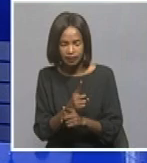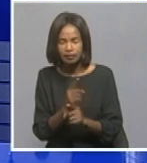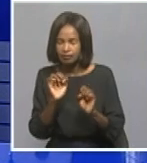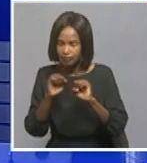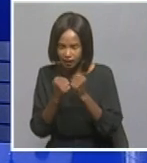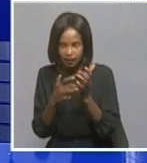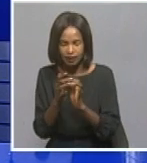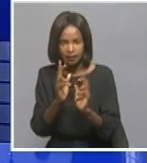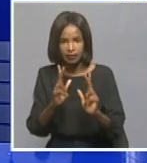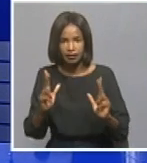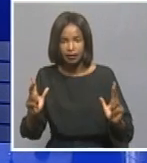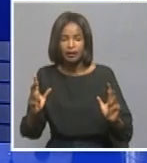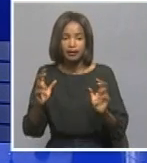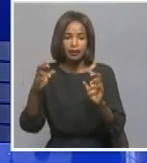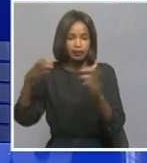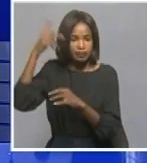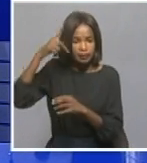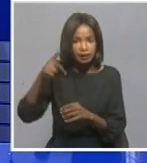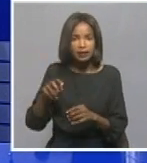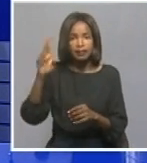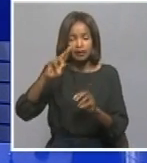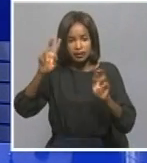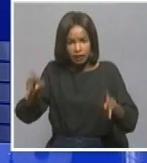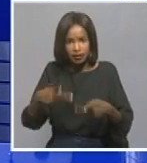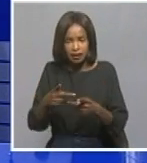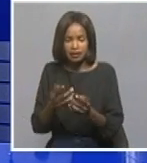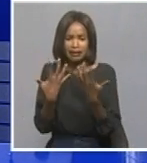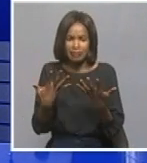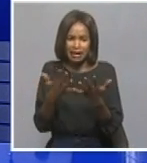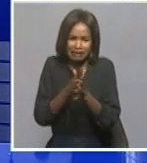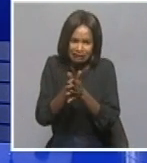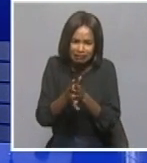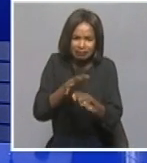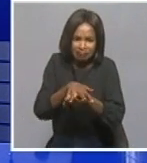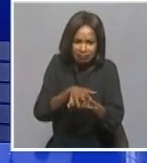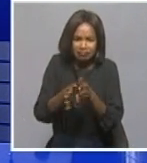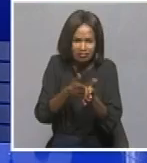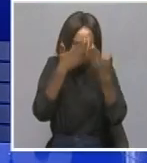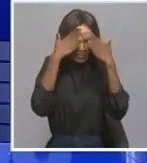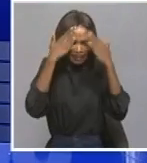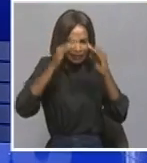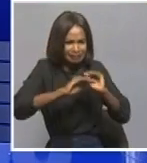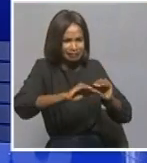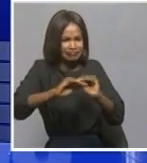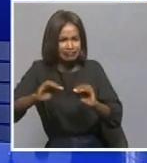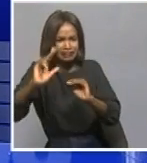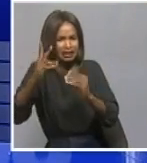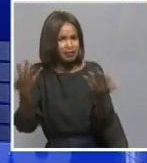authorities in the Karas region have embarked on a hand sanitizing awareness campaign in the Kiet Mansur informal settlements.